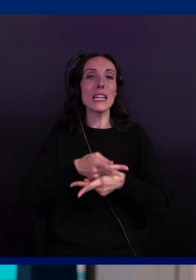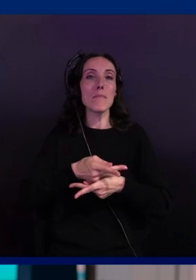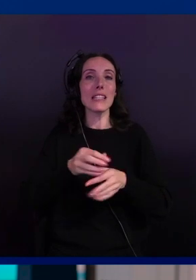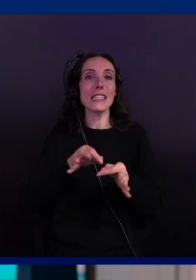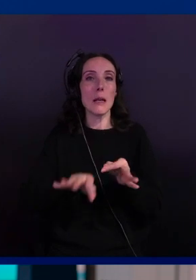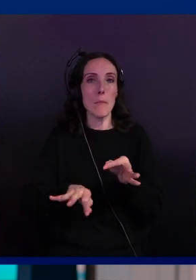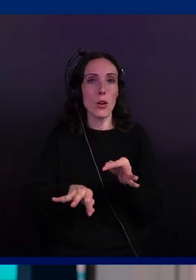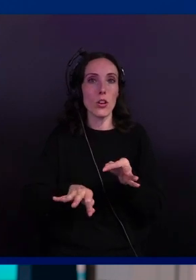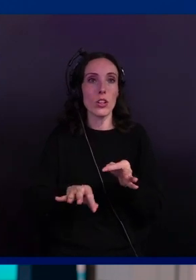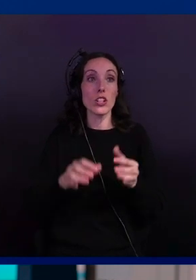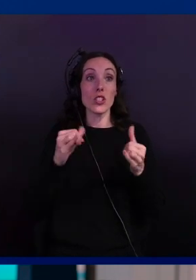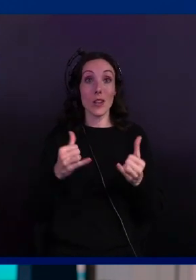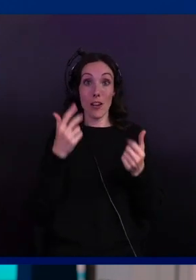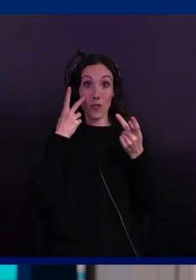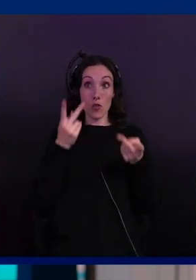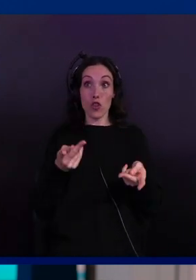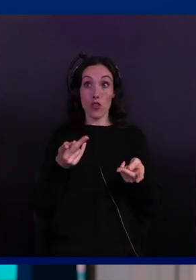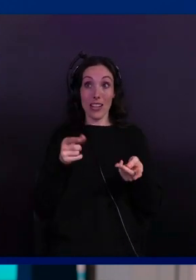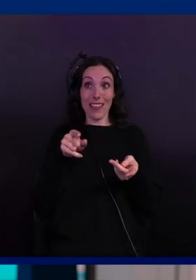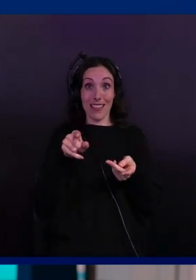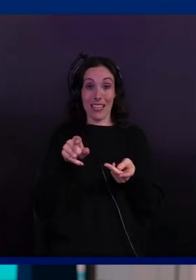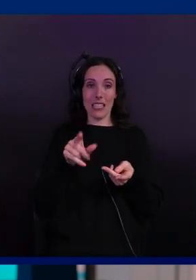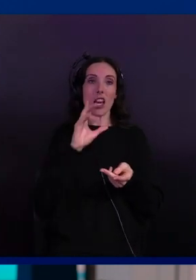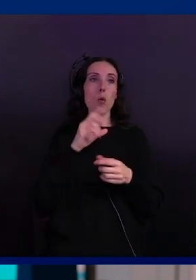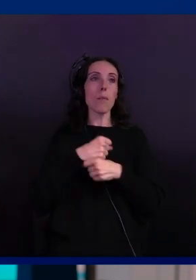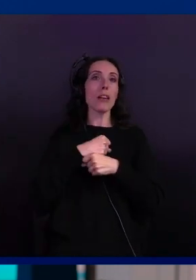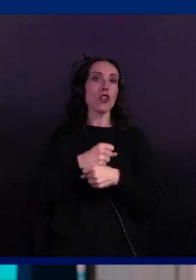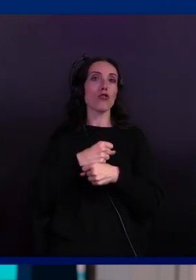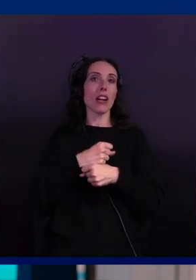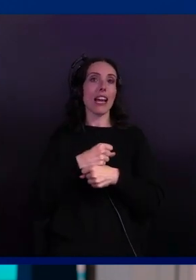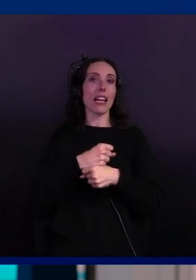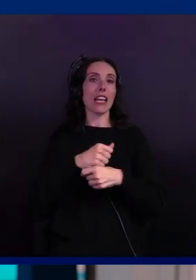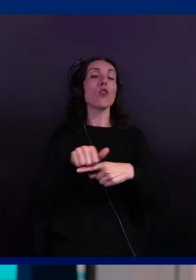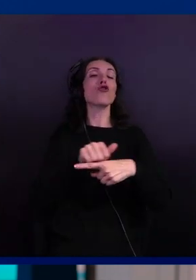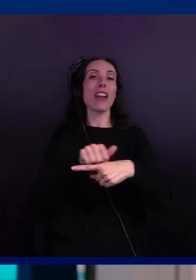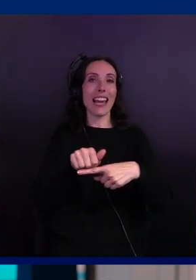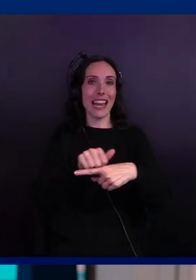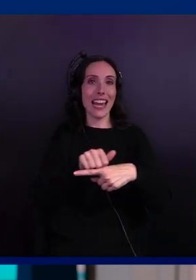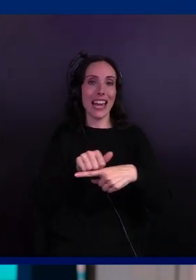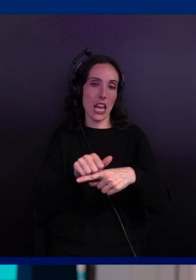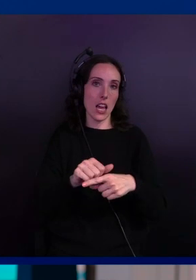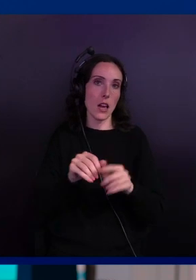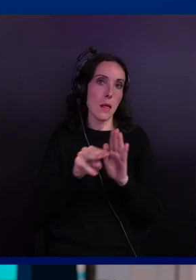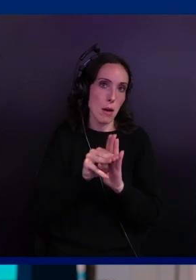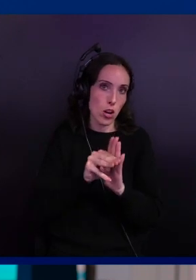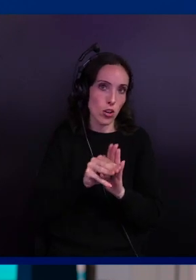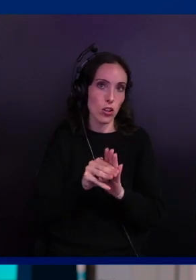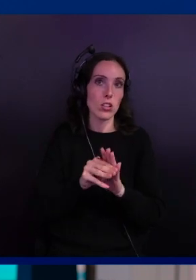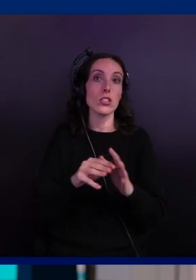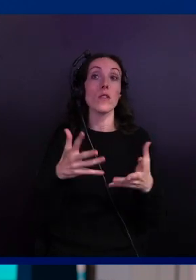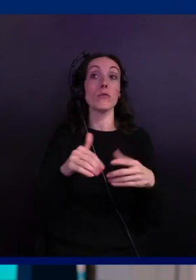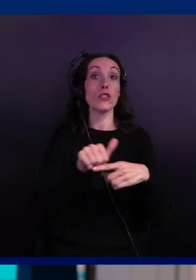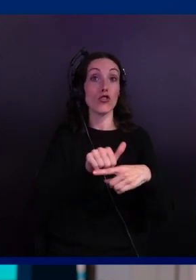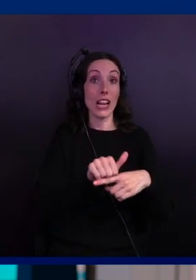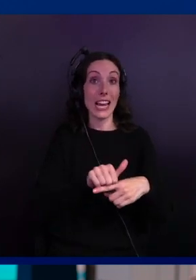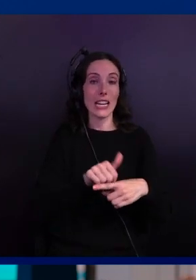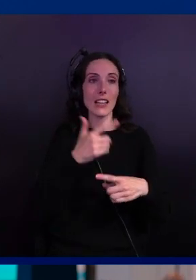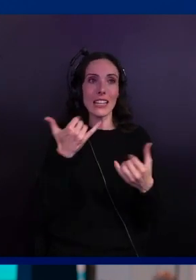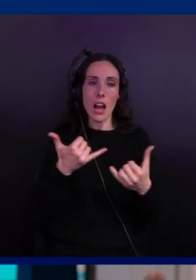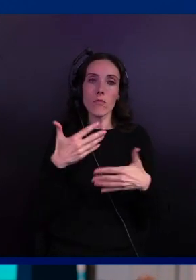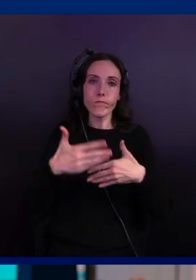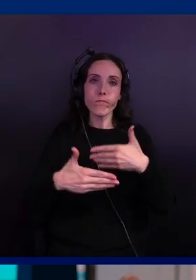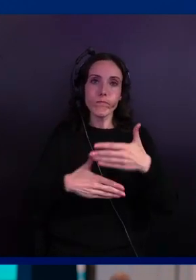if you see create and it is training the model. Okay. It comes and it trains the model. Because it is taking